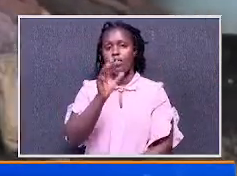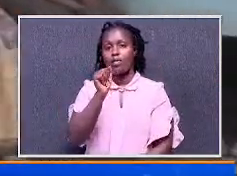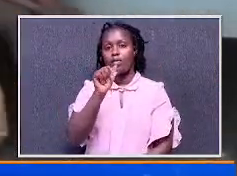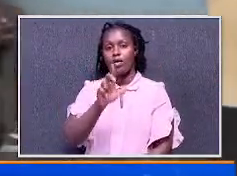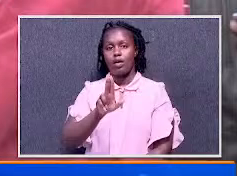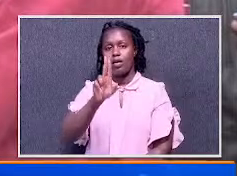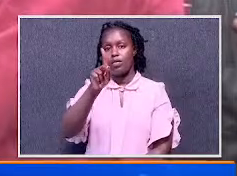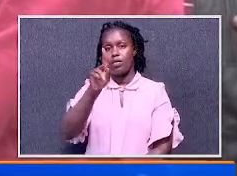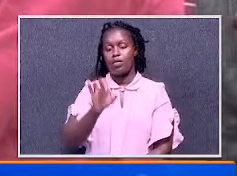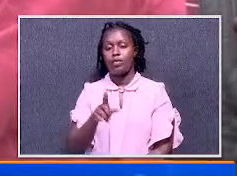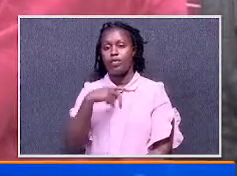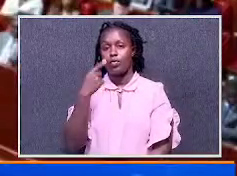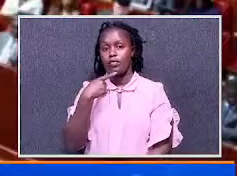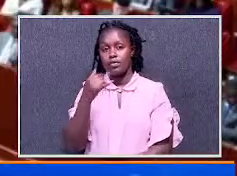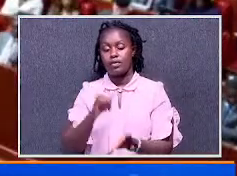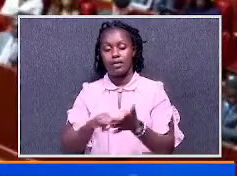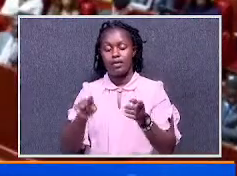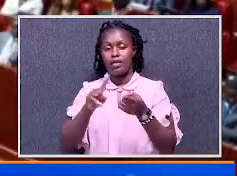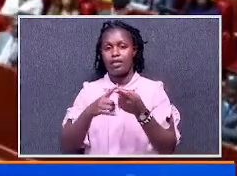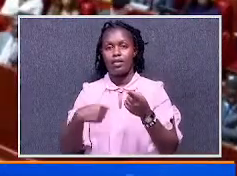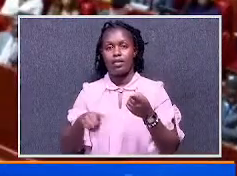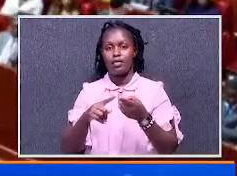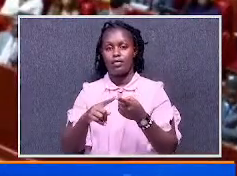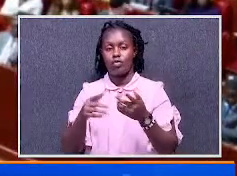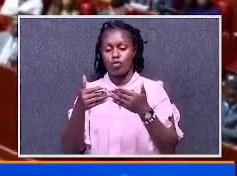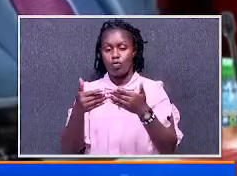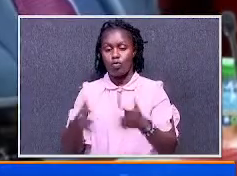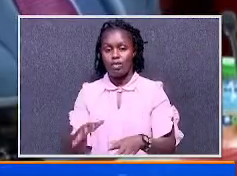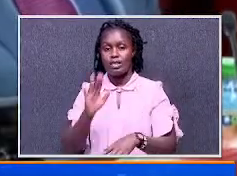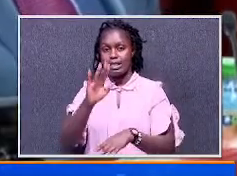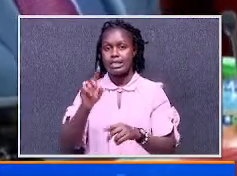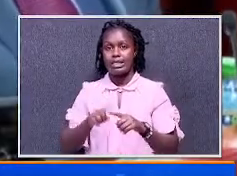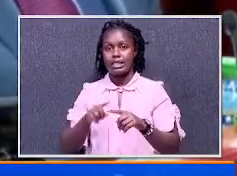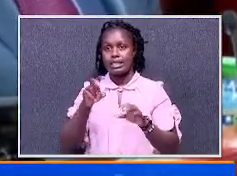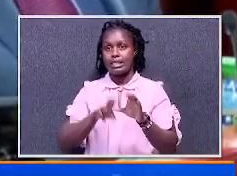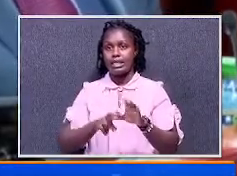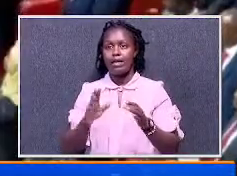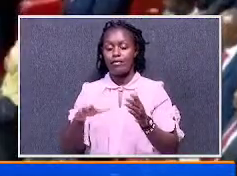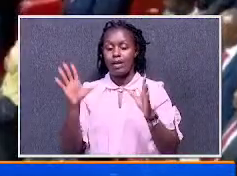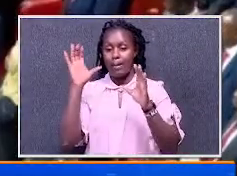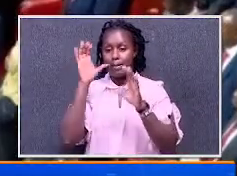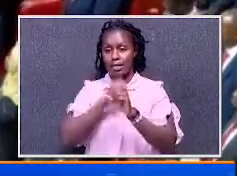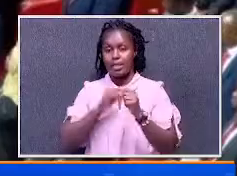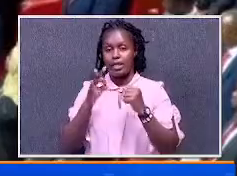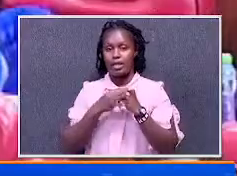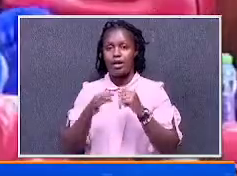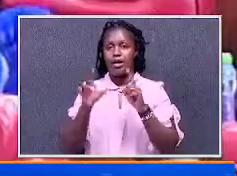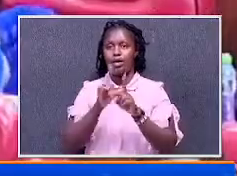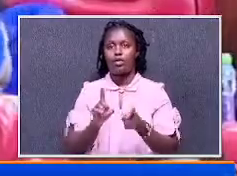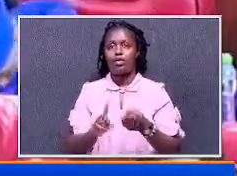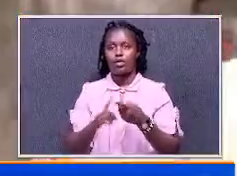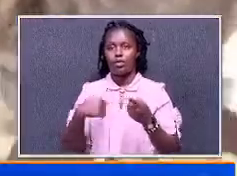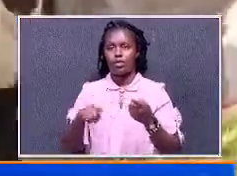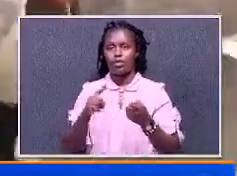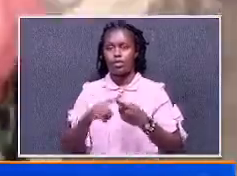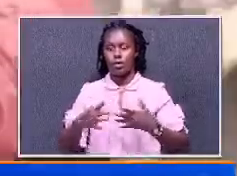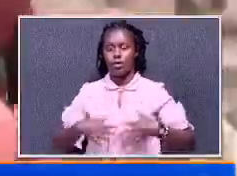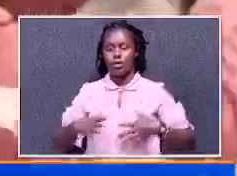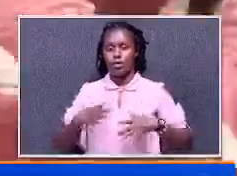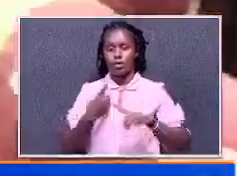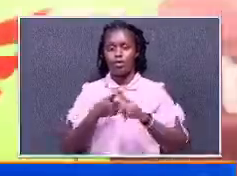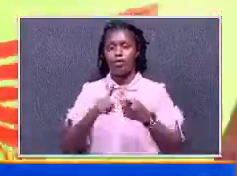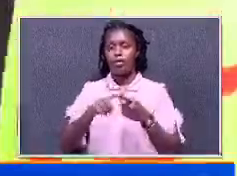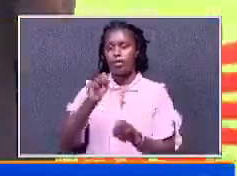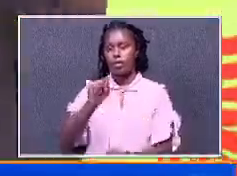who argued that he risked losing his seat after missing 8 sittings and thereby disenfranchised the residents of